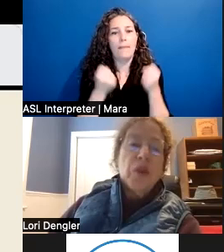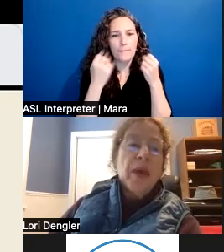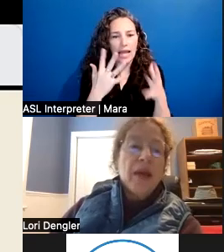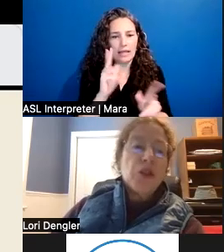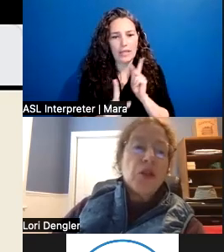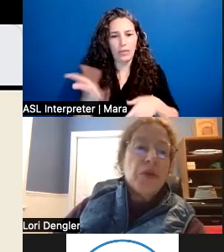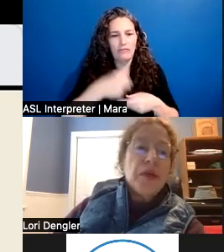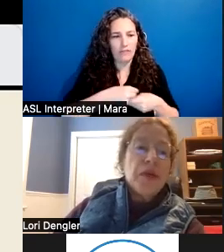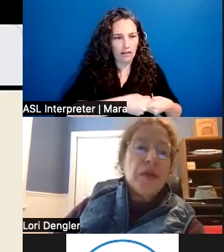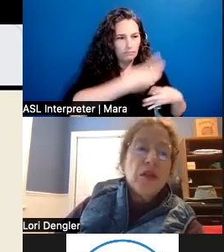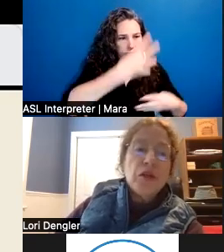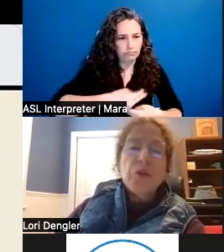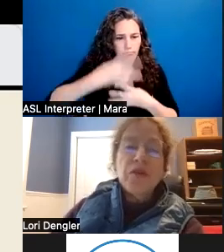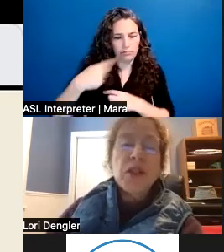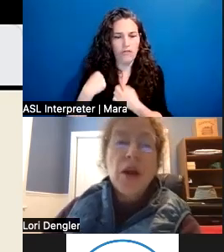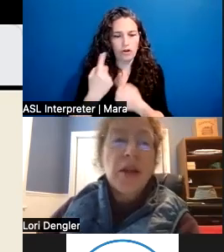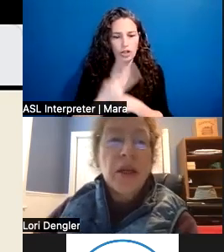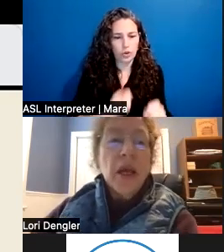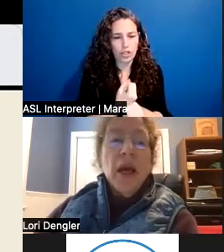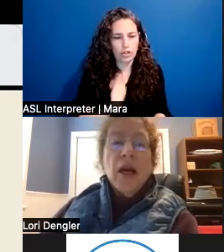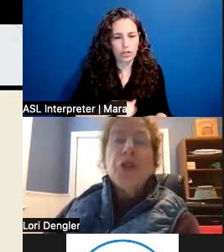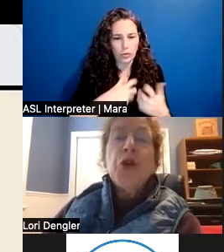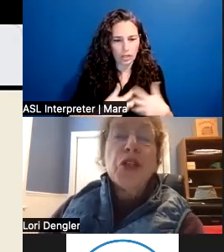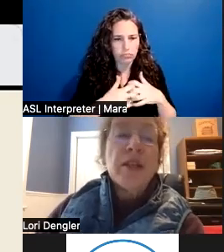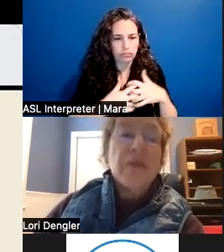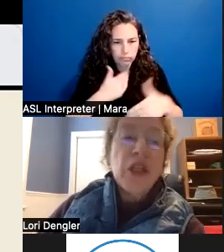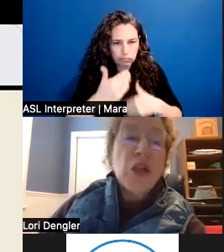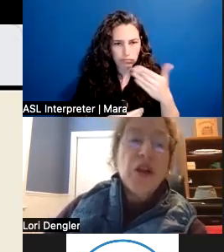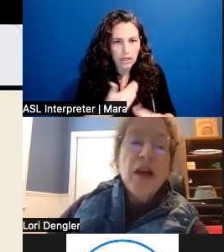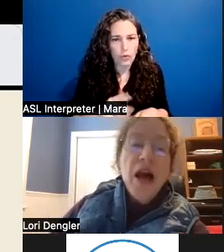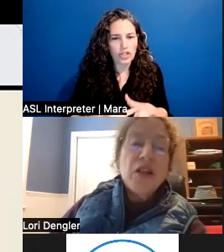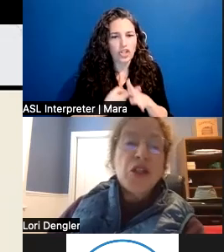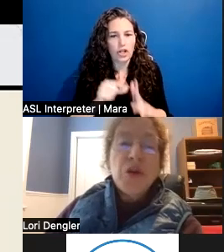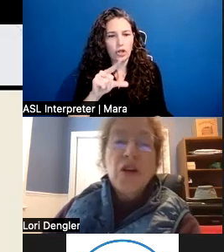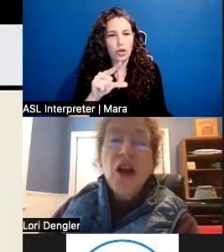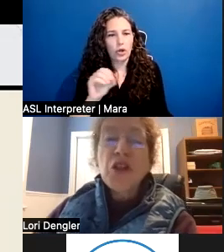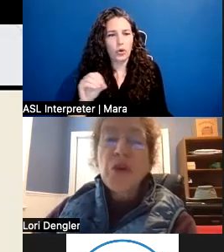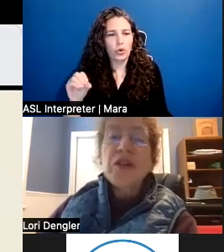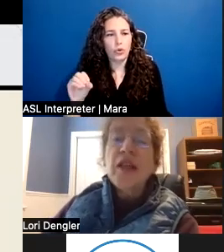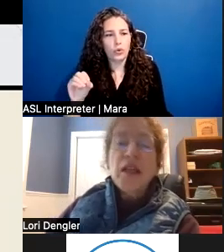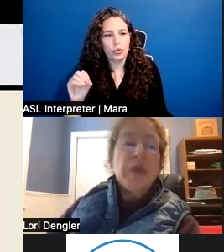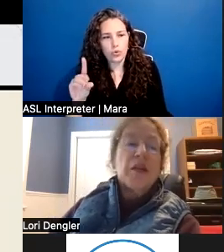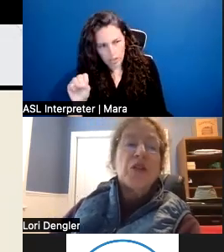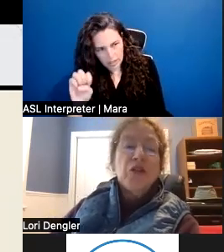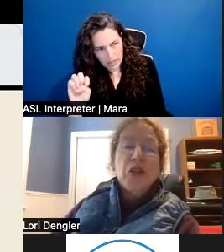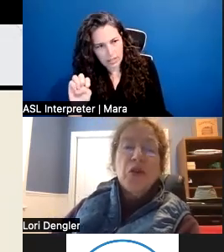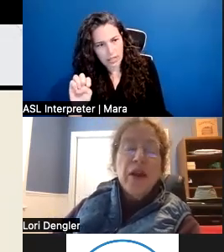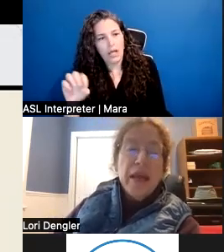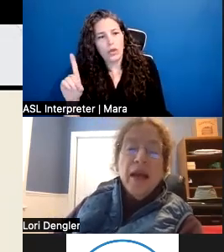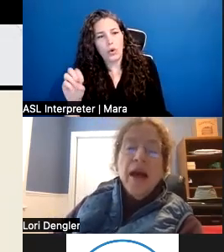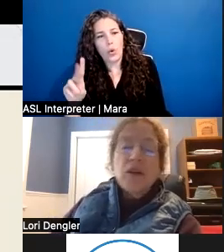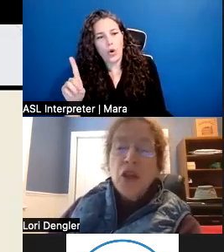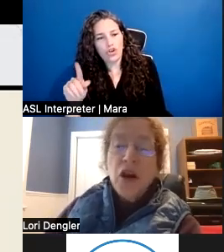over the past 2 years, we've started GOOSE, the Gorda Onshore Offshore Seismic